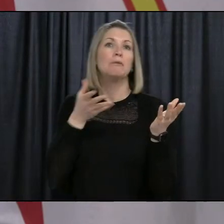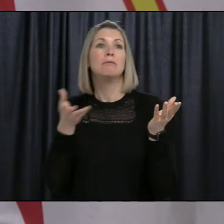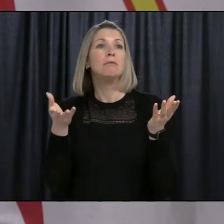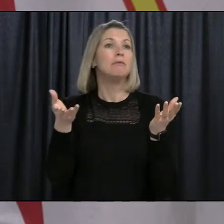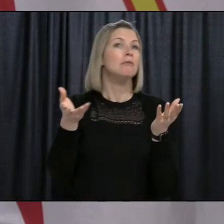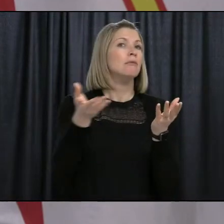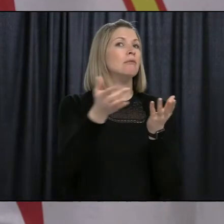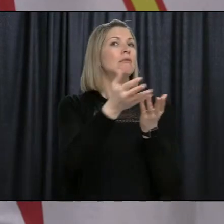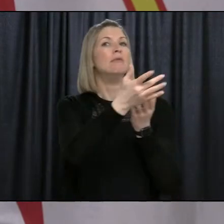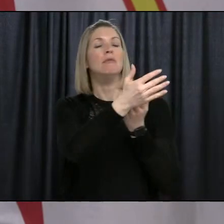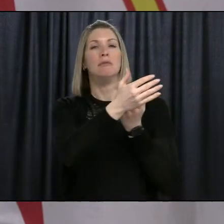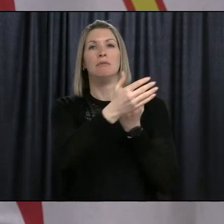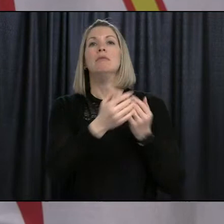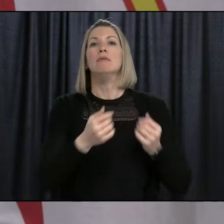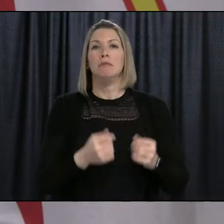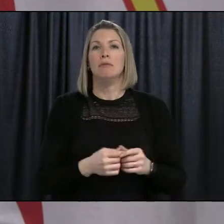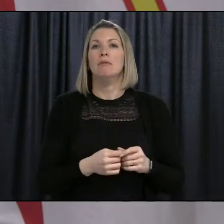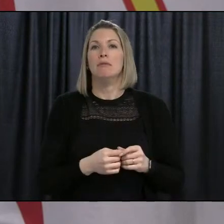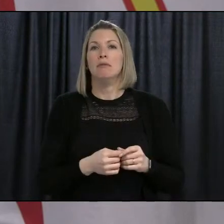certainly be